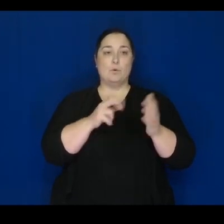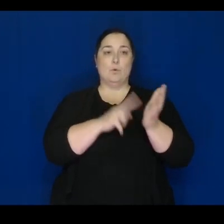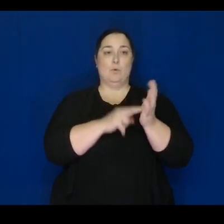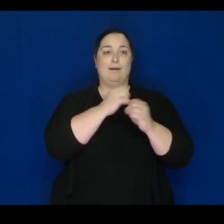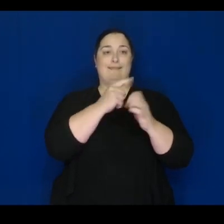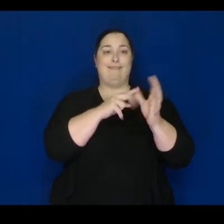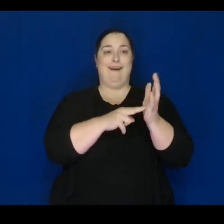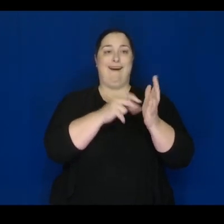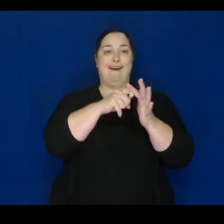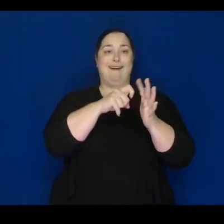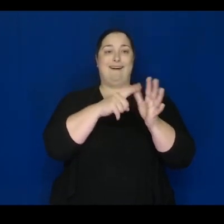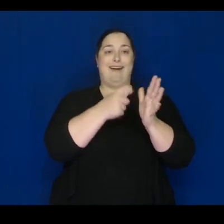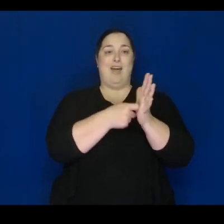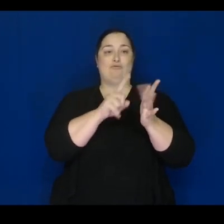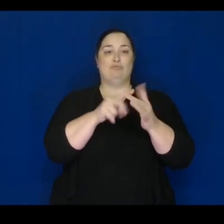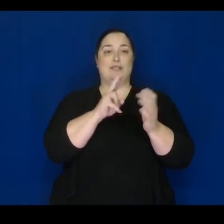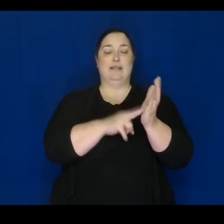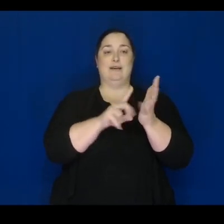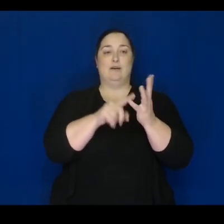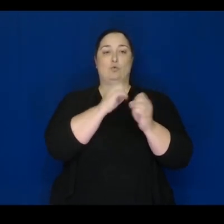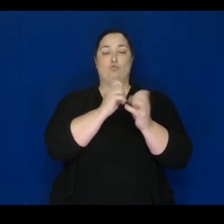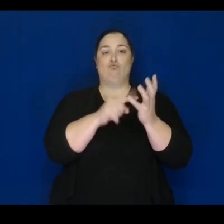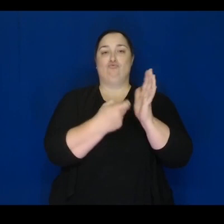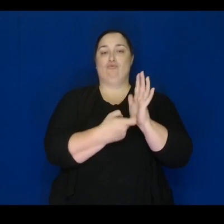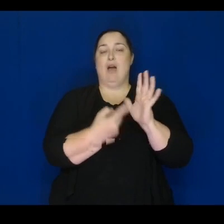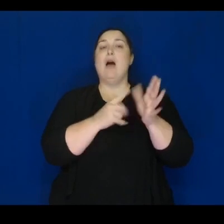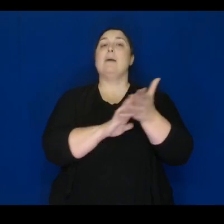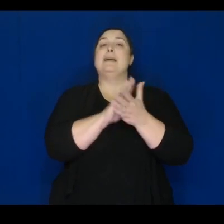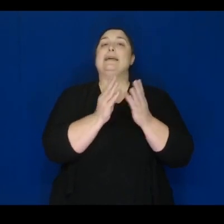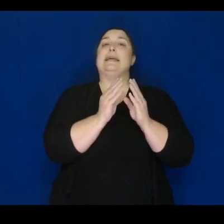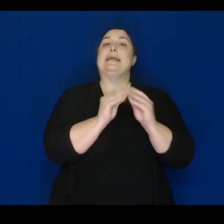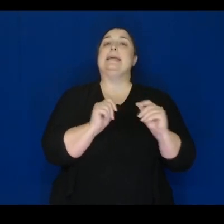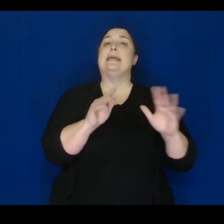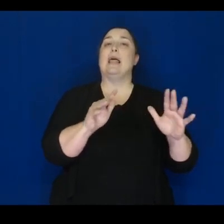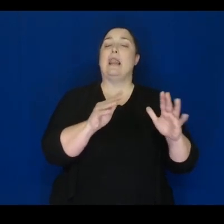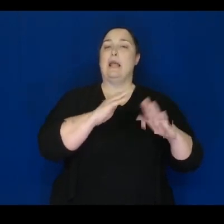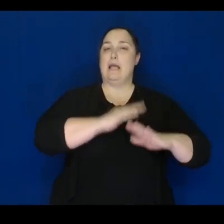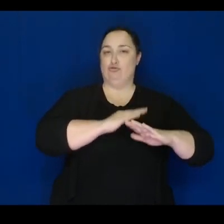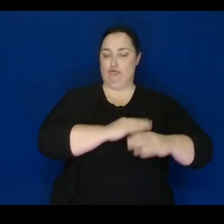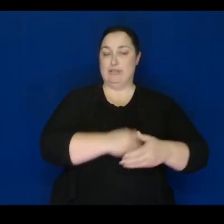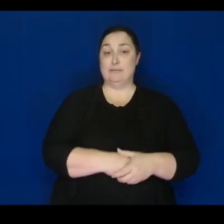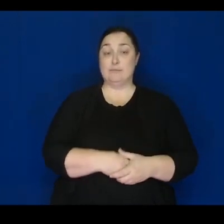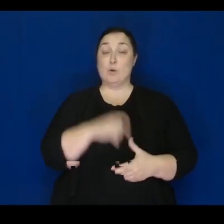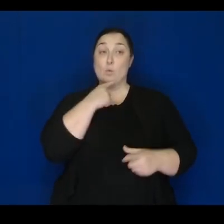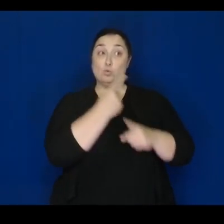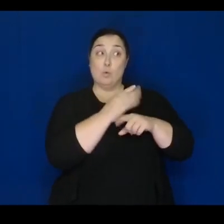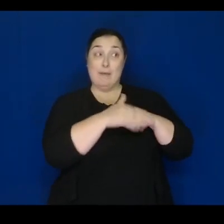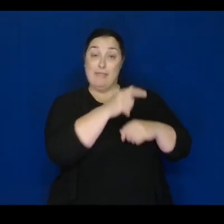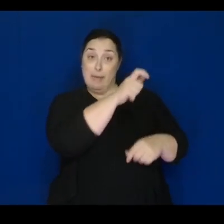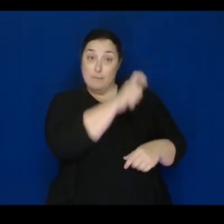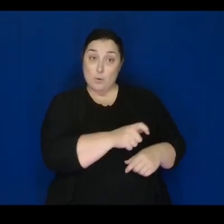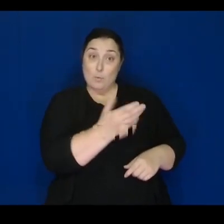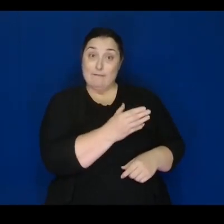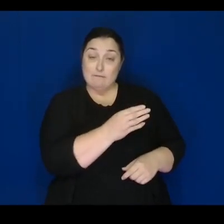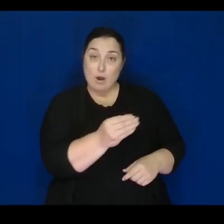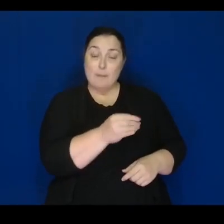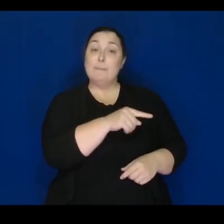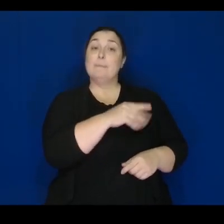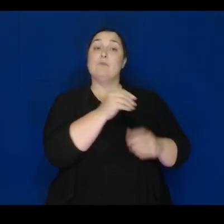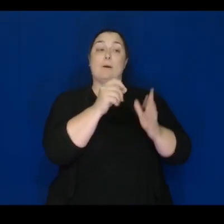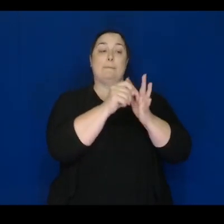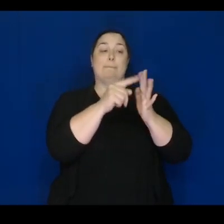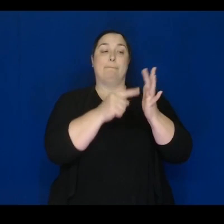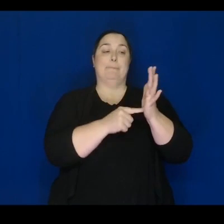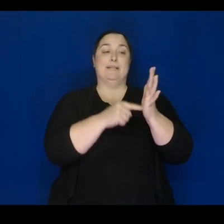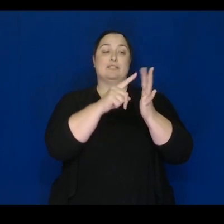country. And we'd really just introduce the artists and talk about where they come from. So Betty, she comes from Pitjantjatjara country